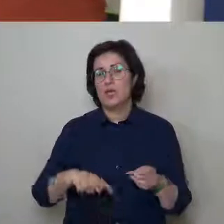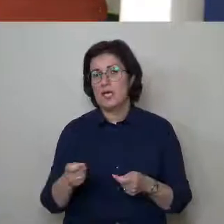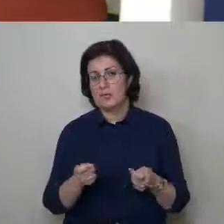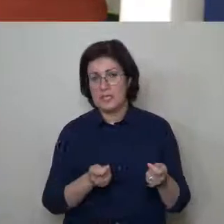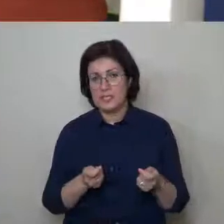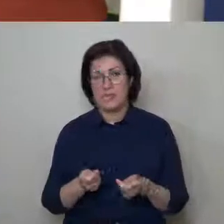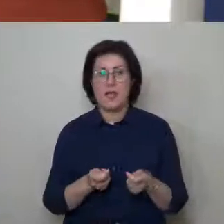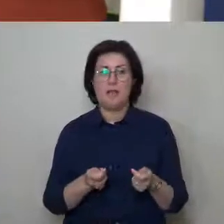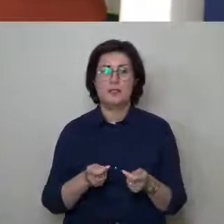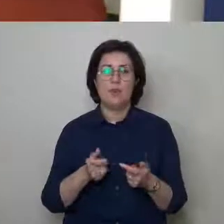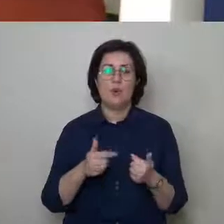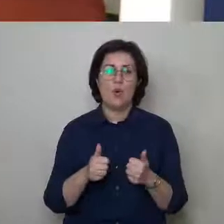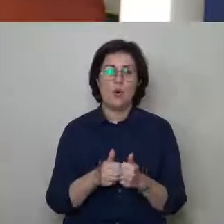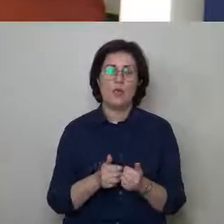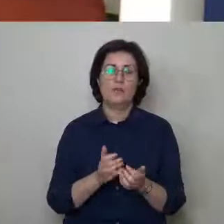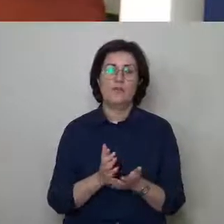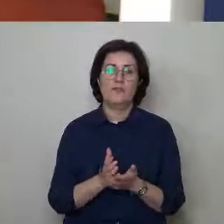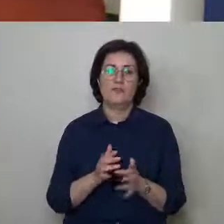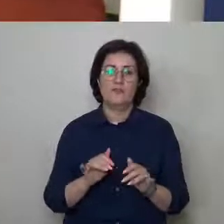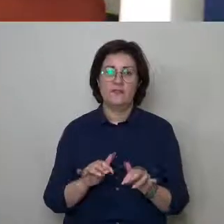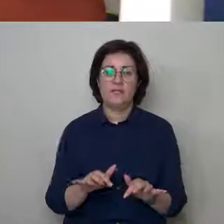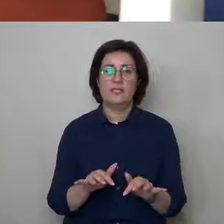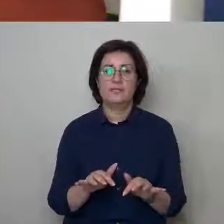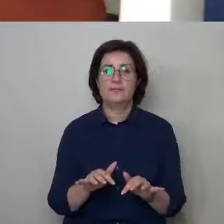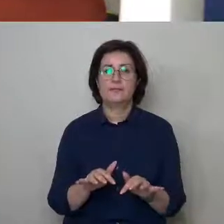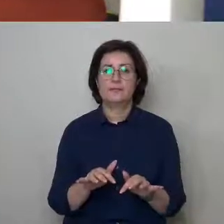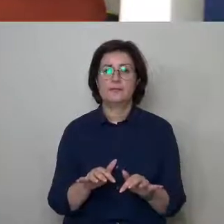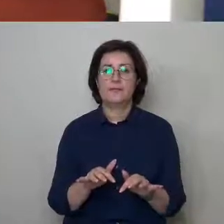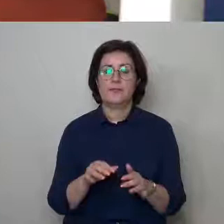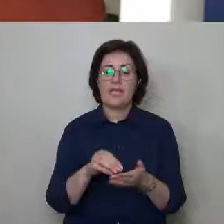the court administration,